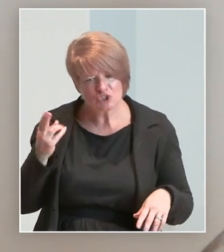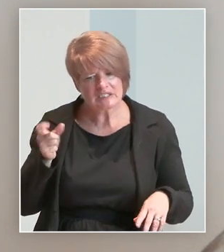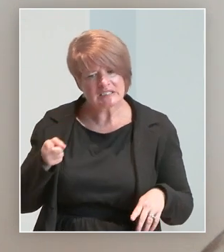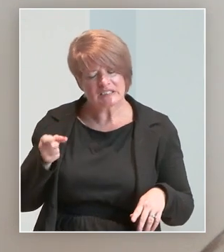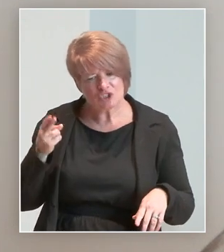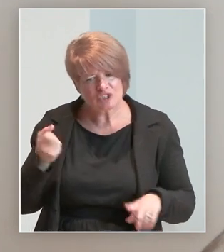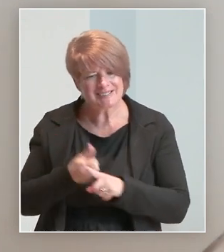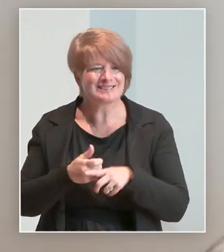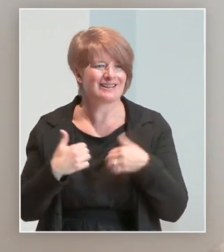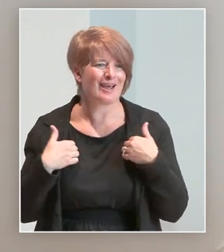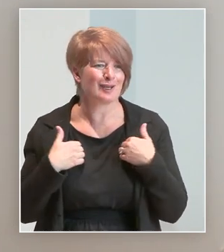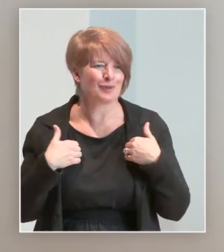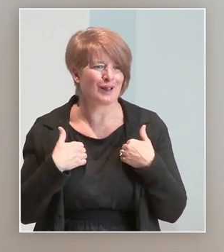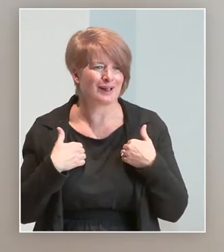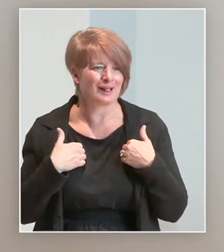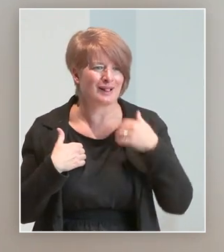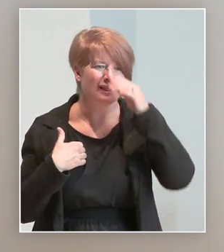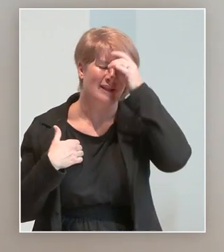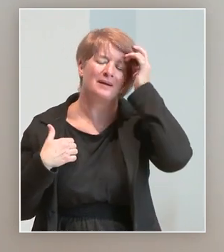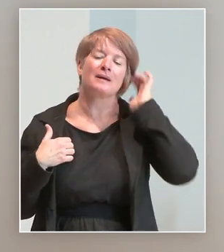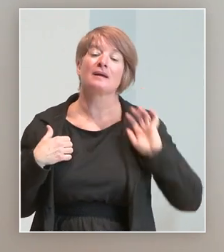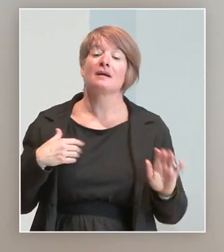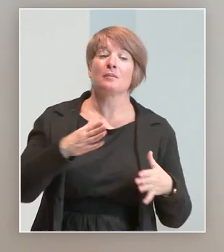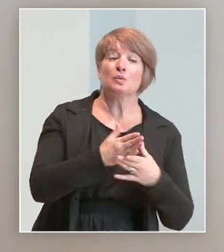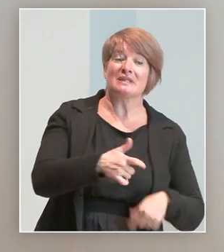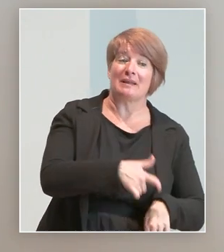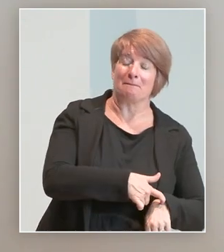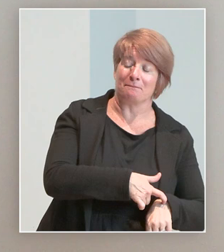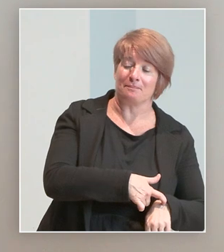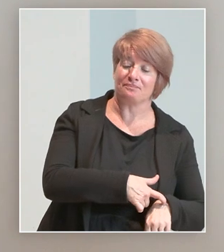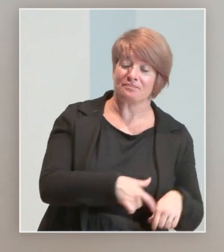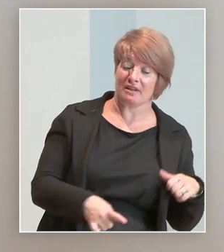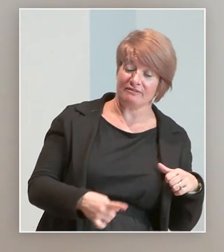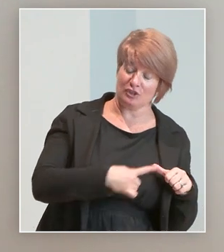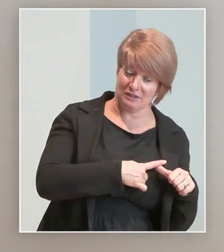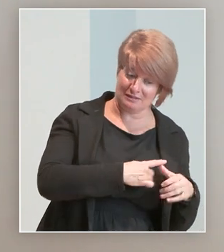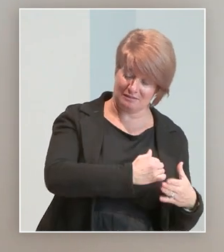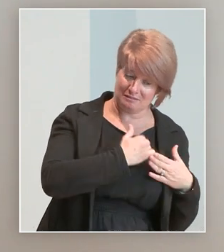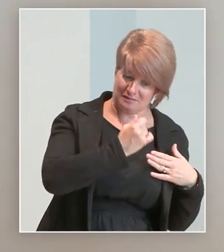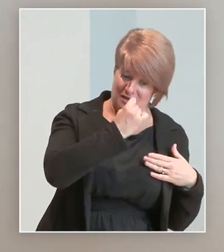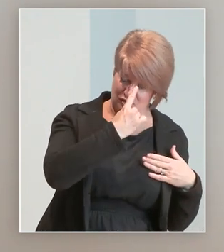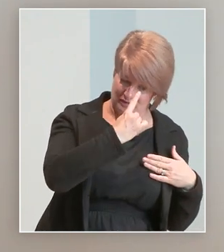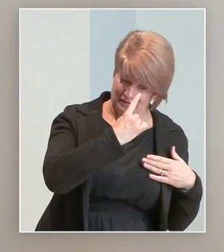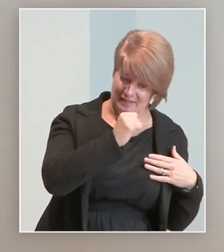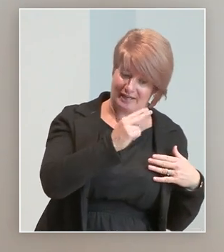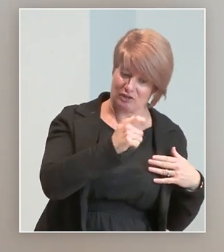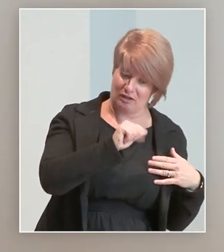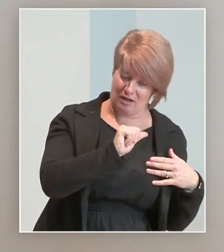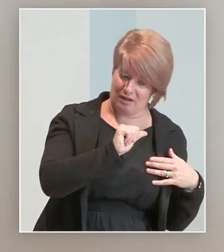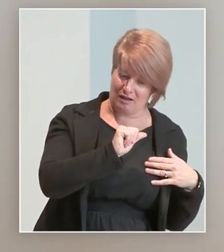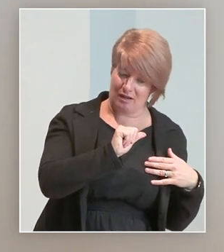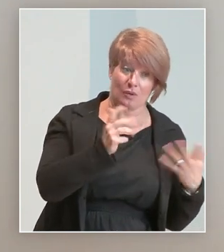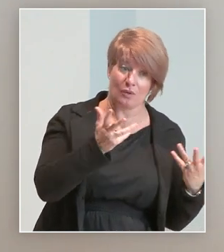She was an animal. Between the spaces of time, the first one that prepared me to understand Angela was